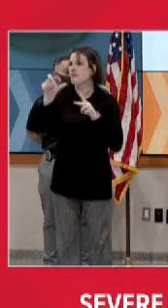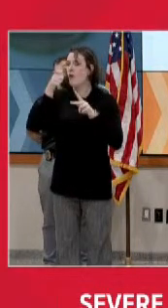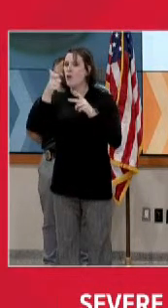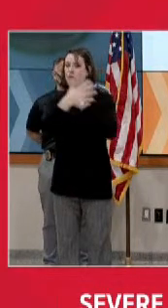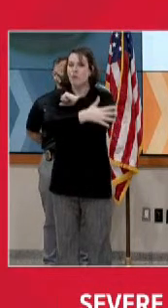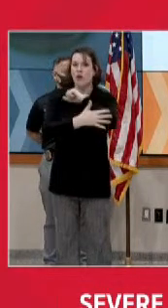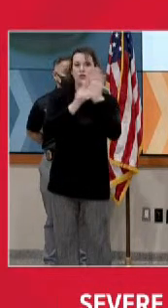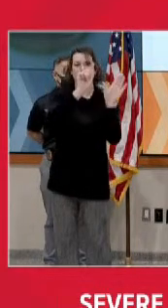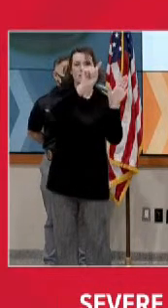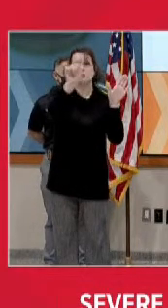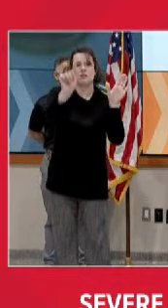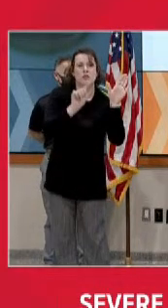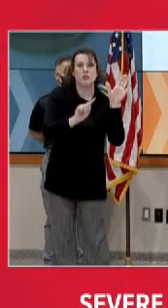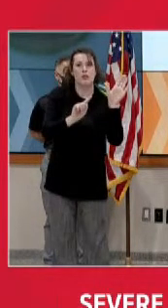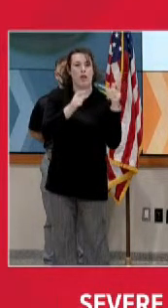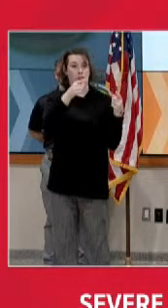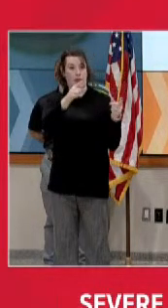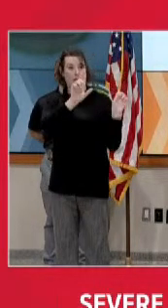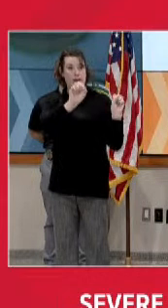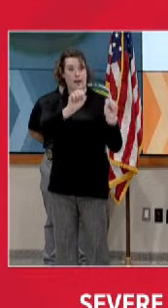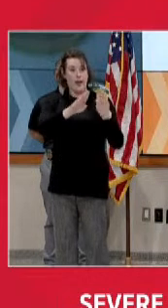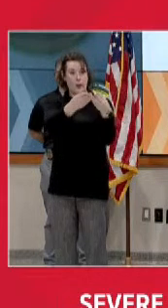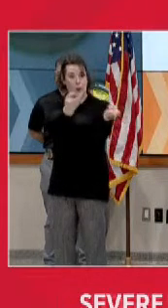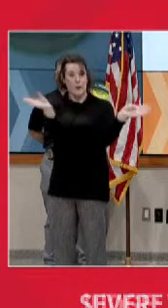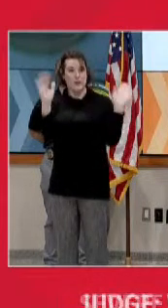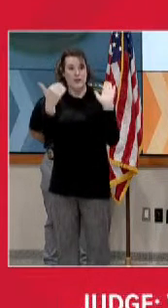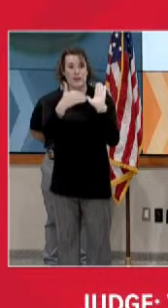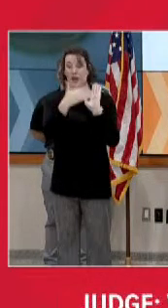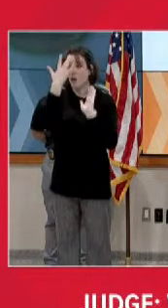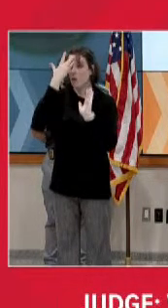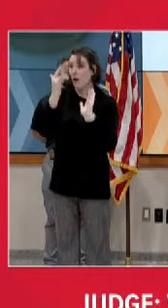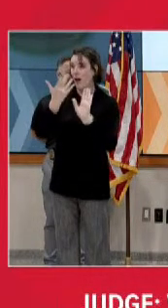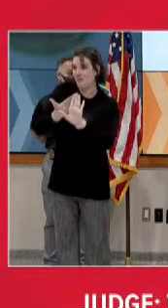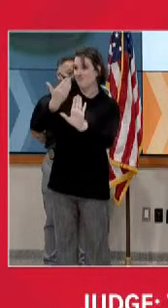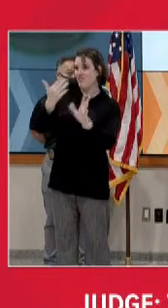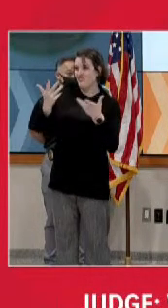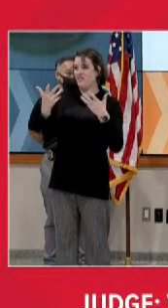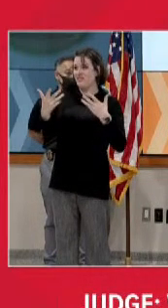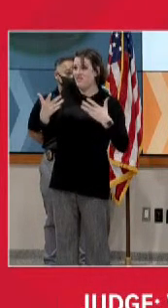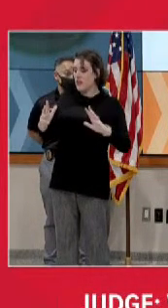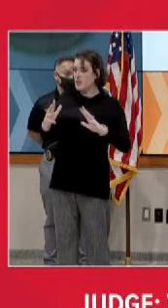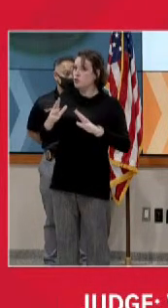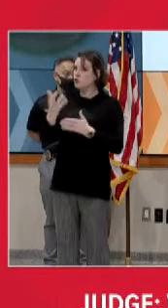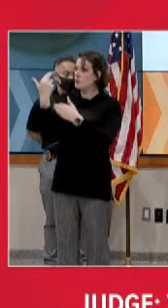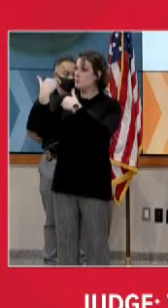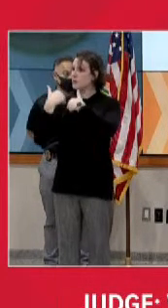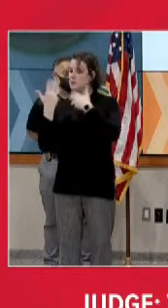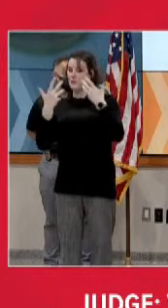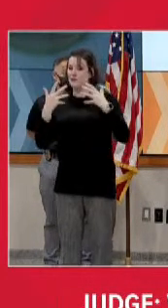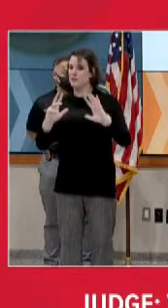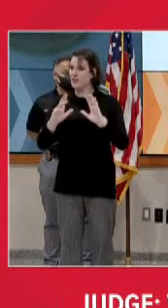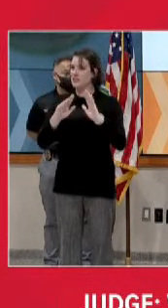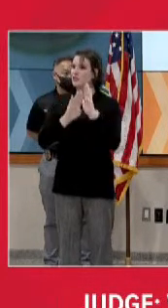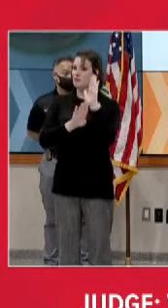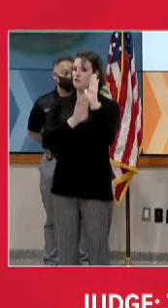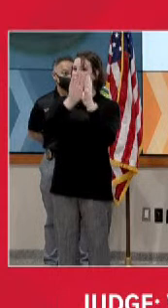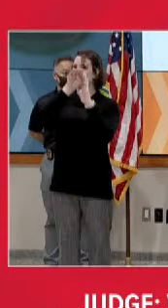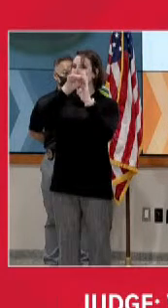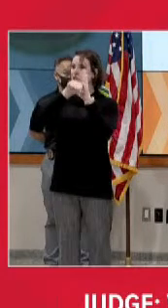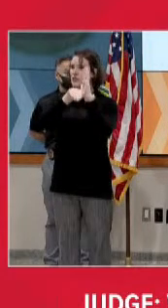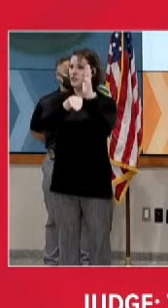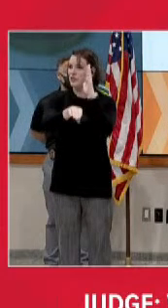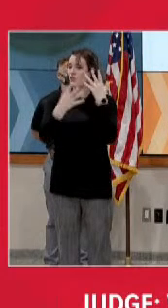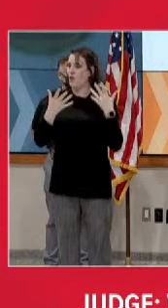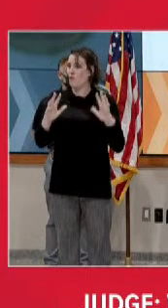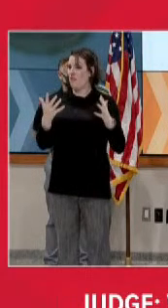all the way through to bringing the curve down, and then were responsible and paused in opening up. That's what we have to do. Otherwise, we're going